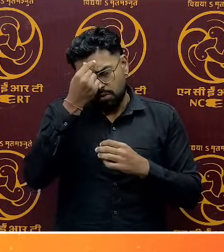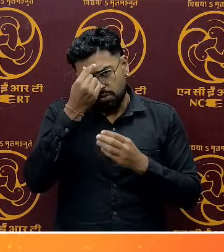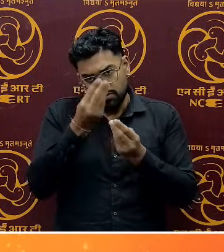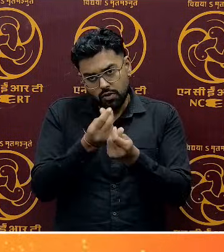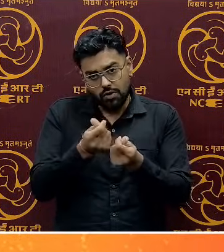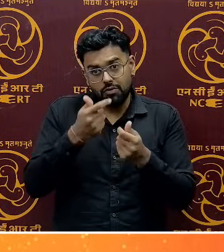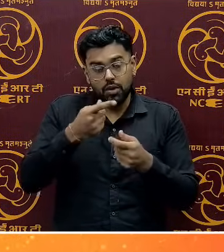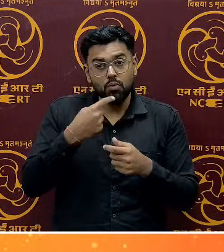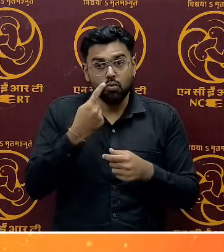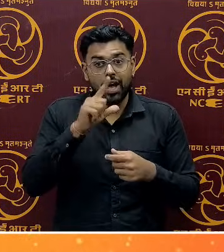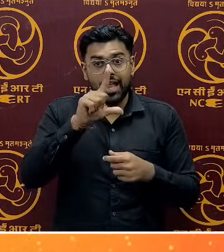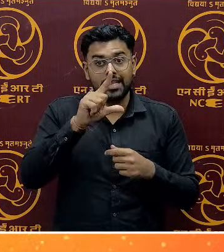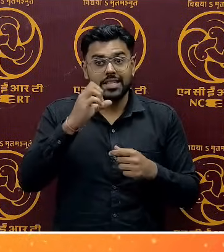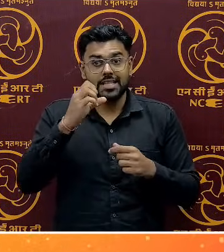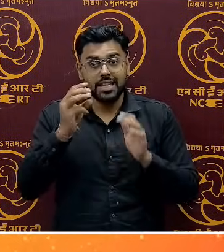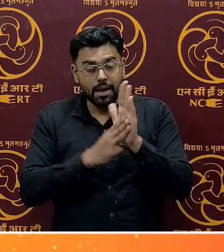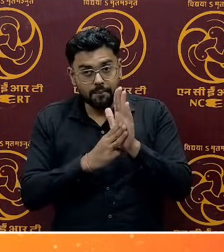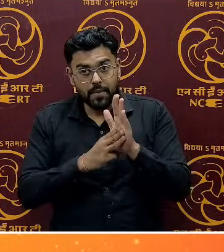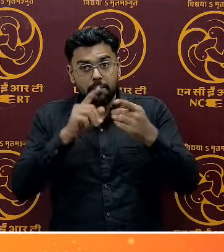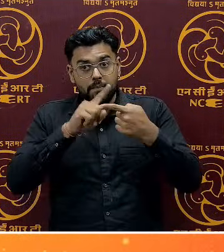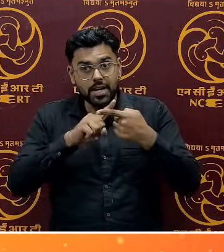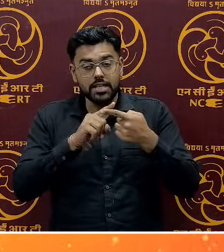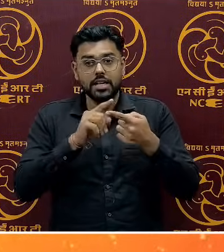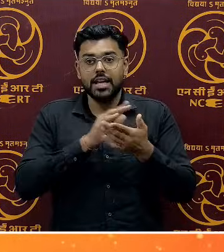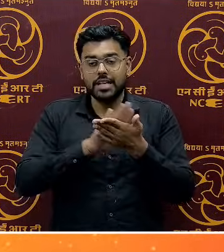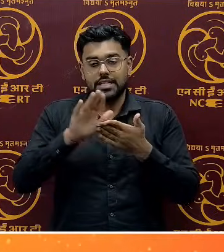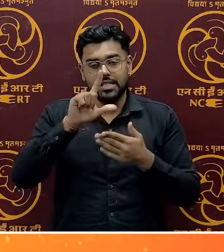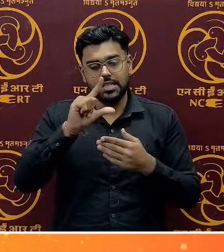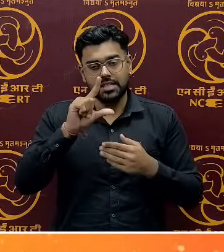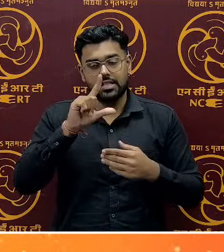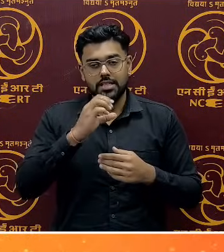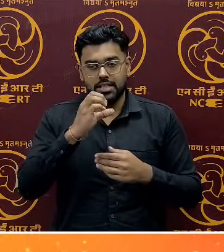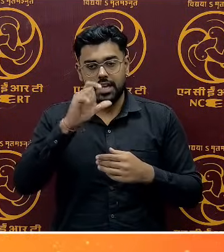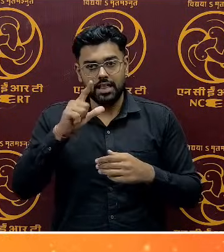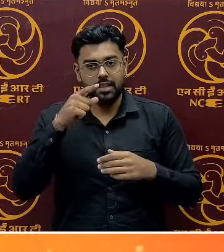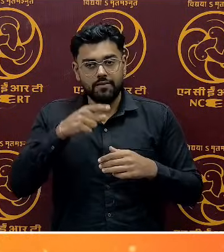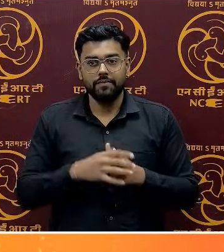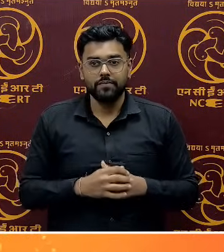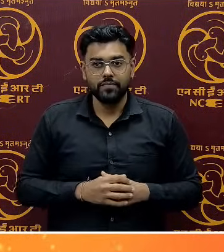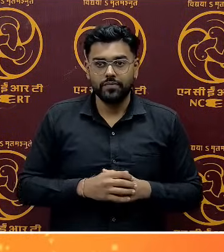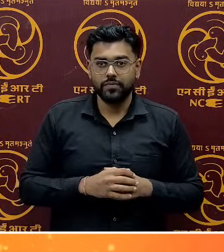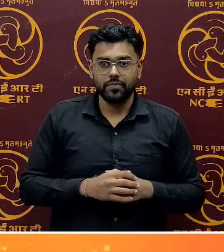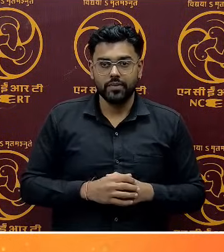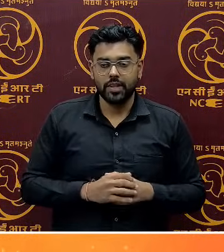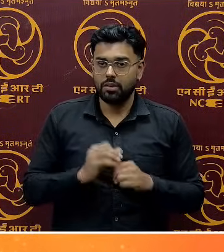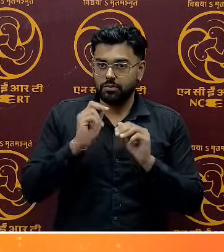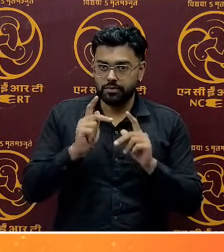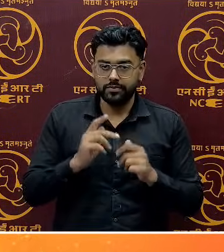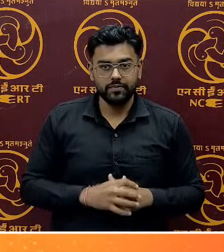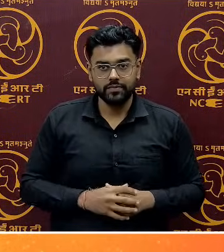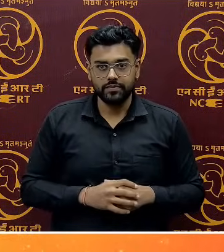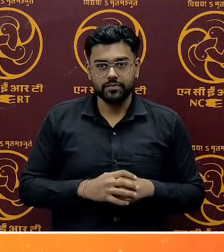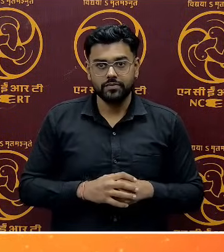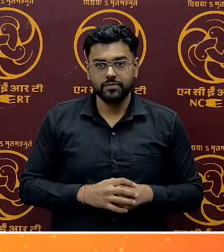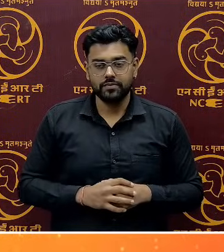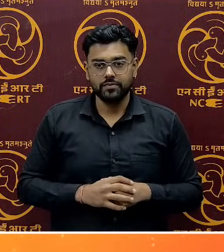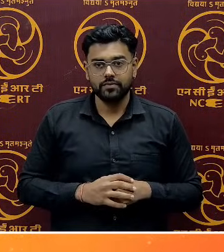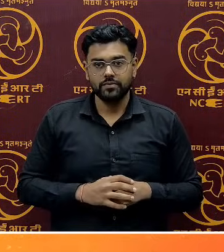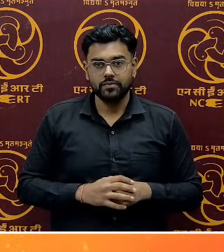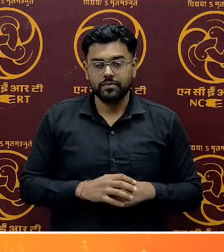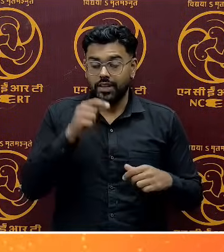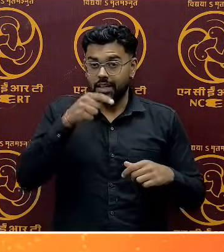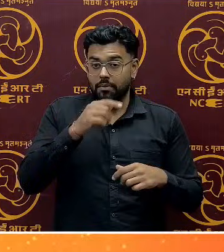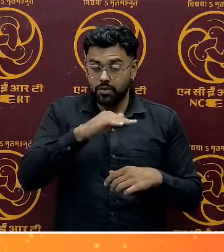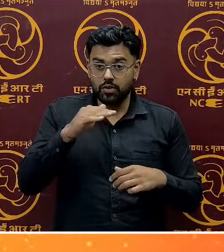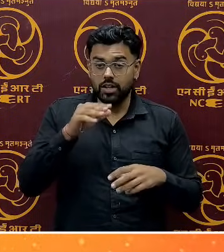involving LCM and HCF. That is least common multiple and highest common factor. Okay. And they will